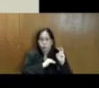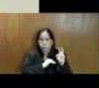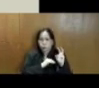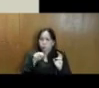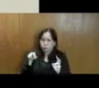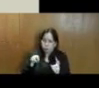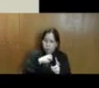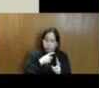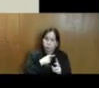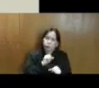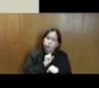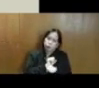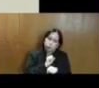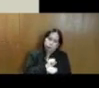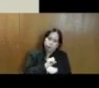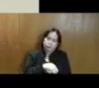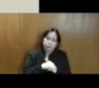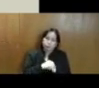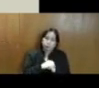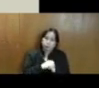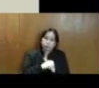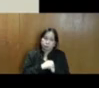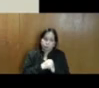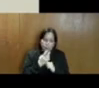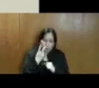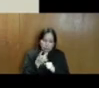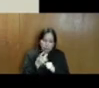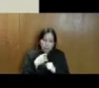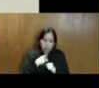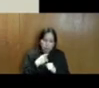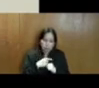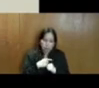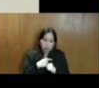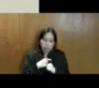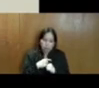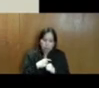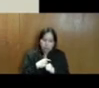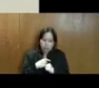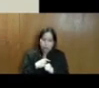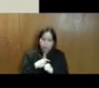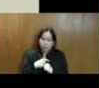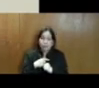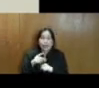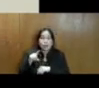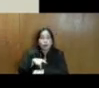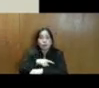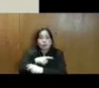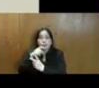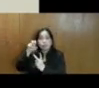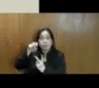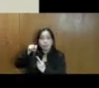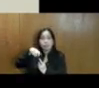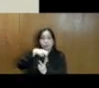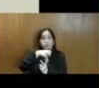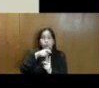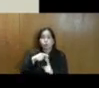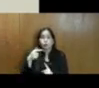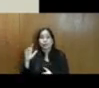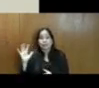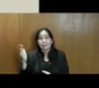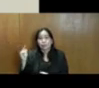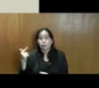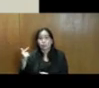jobs. So we're going to try to say, okay, how often do dirty workers transition to green jobs?